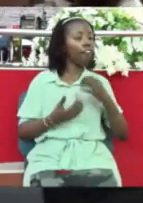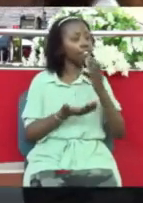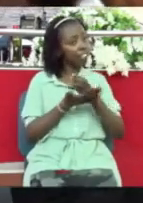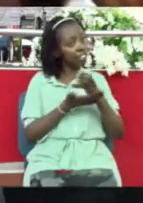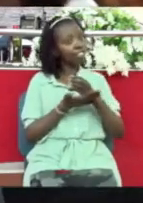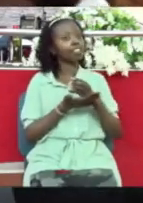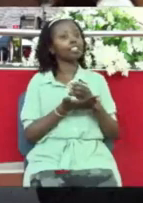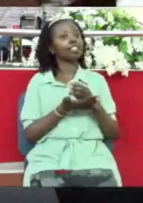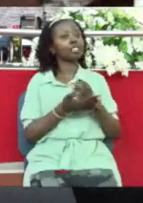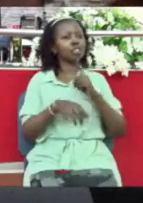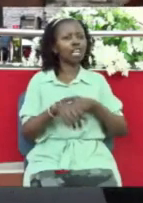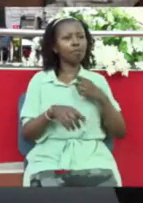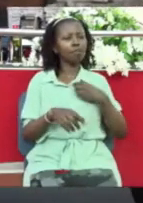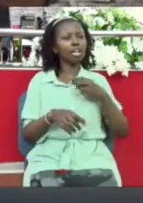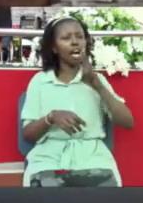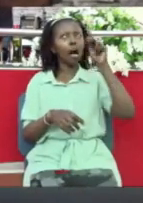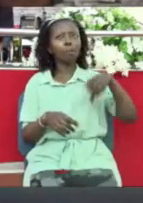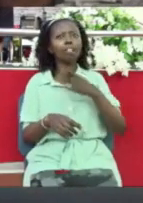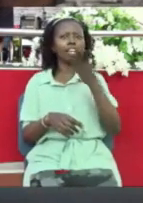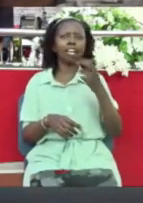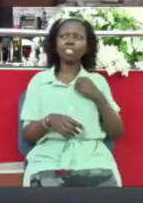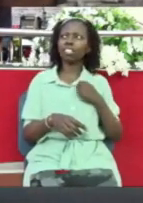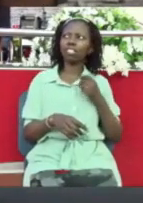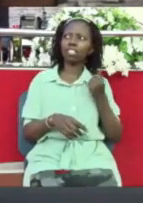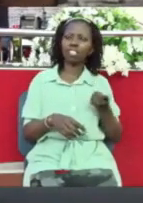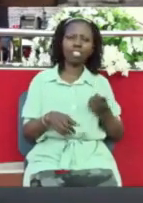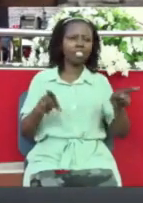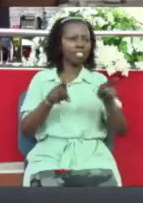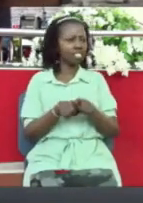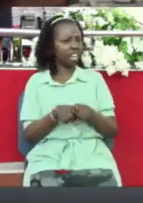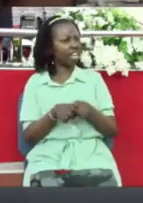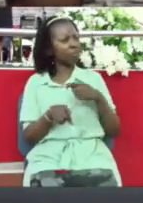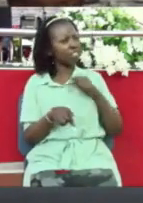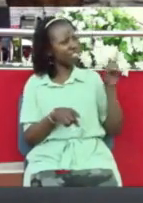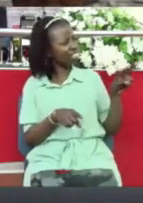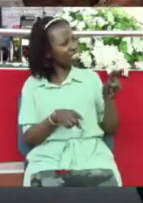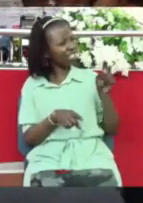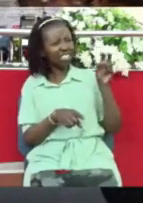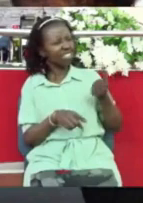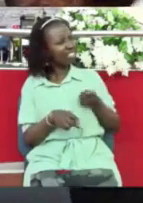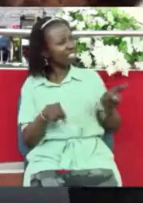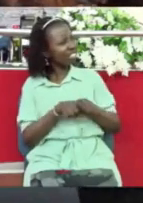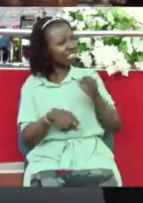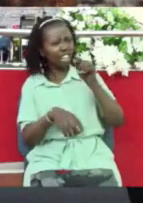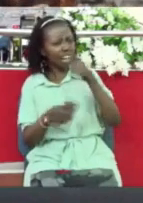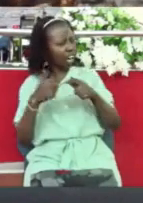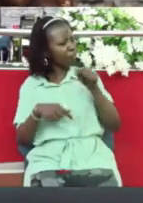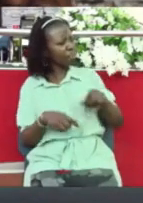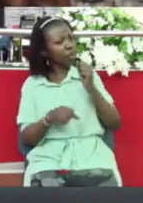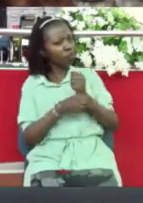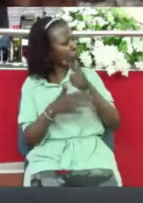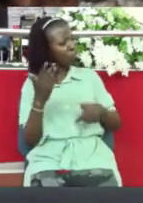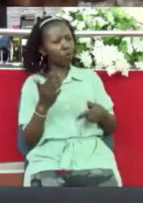And when I was up there, I saw my sister, but I saw at her back, and I was wondering, what is she doing here? Because I saw her.